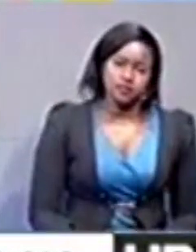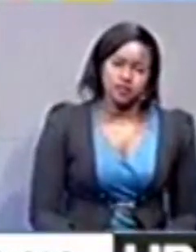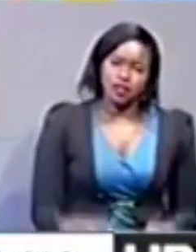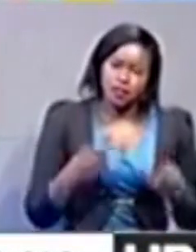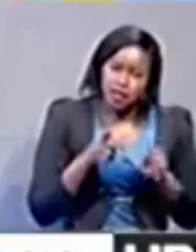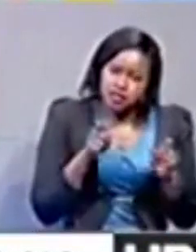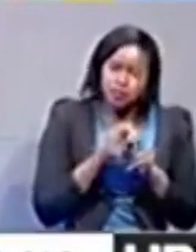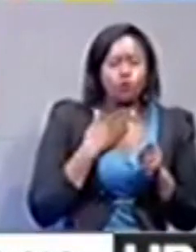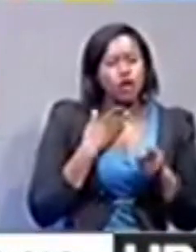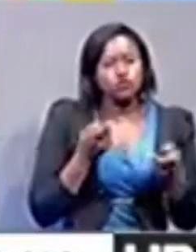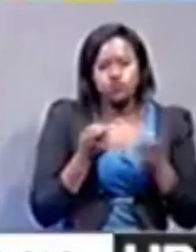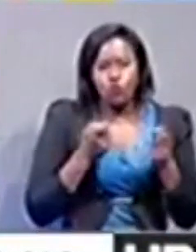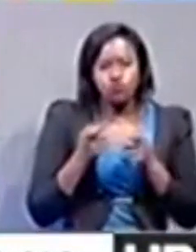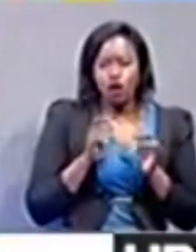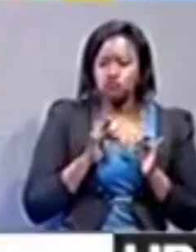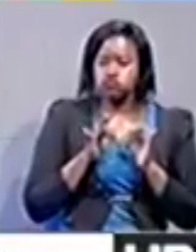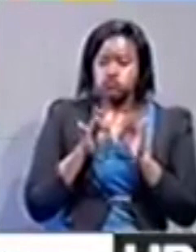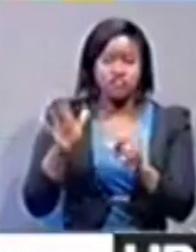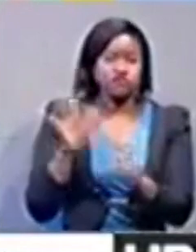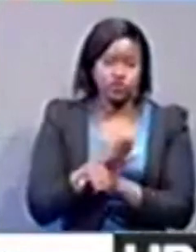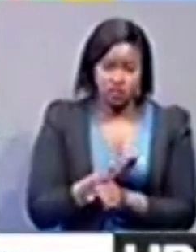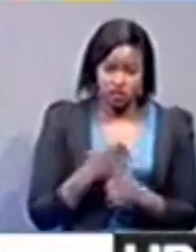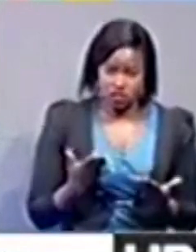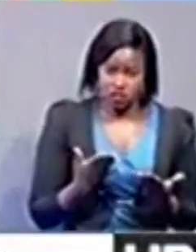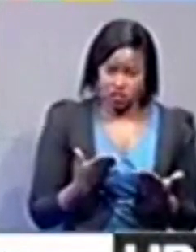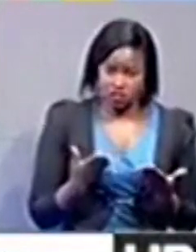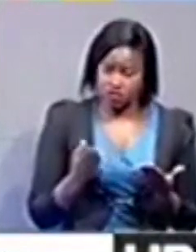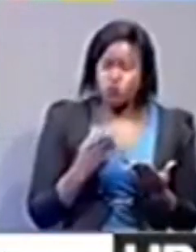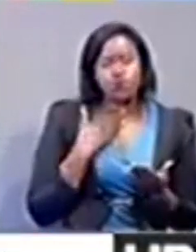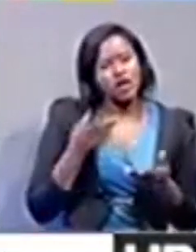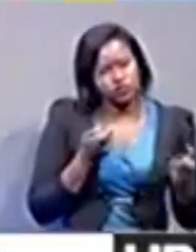congestion. That was the idea.